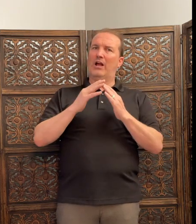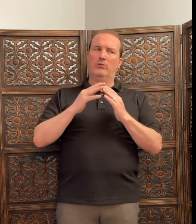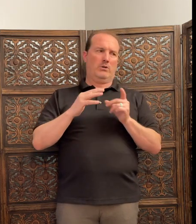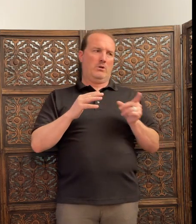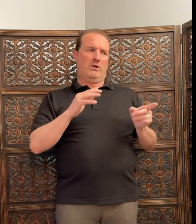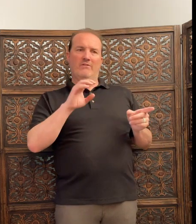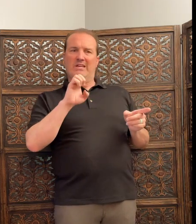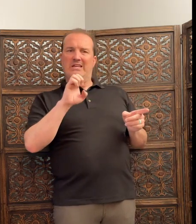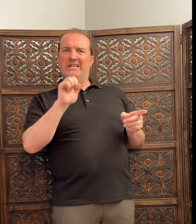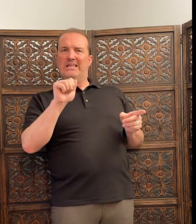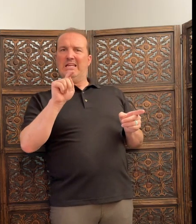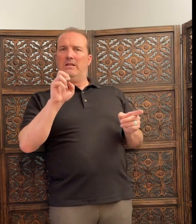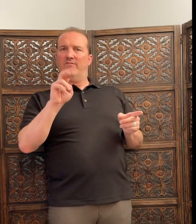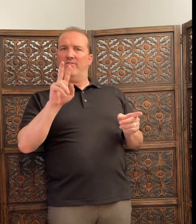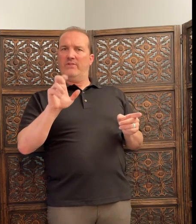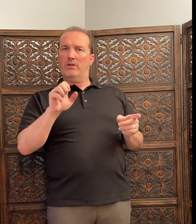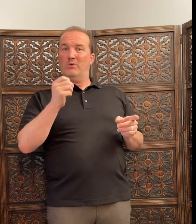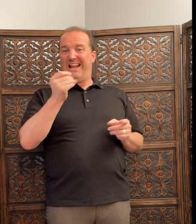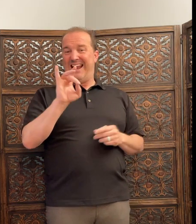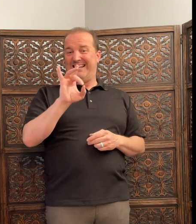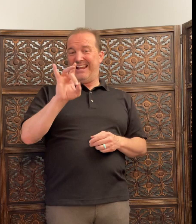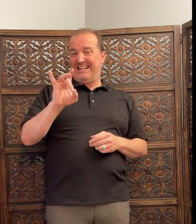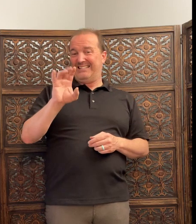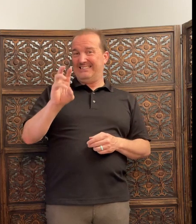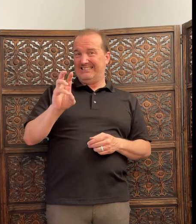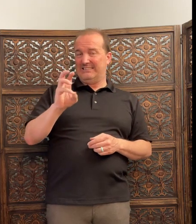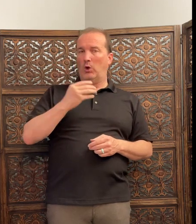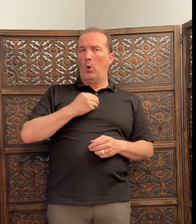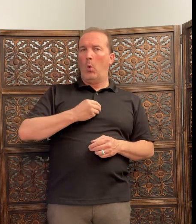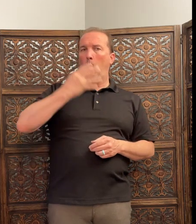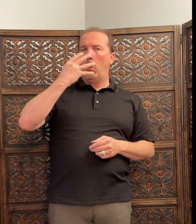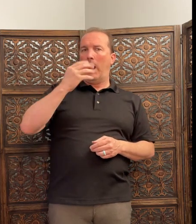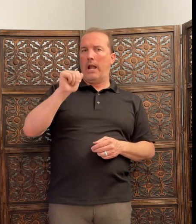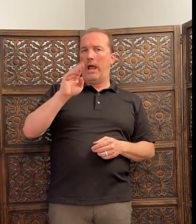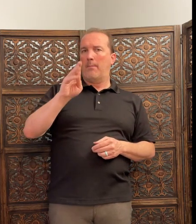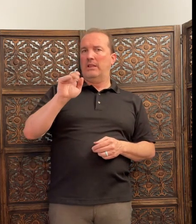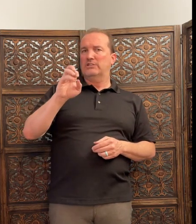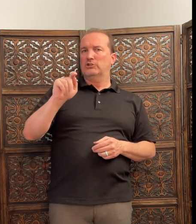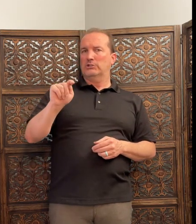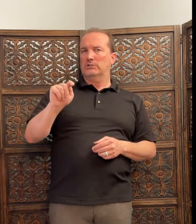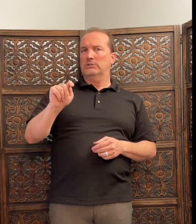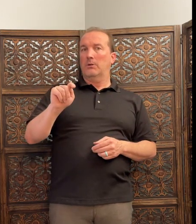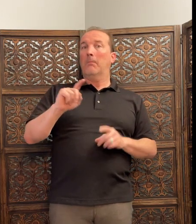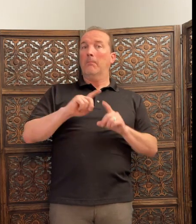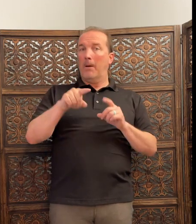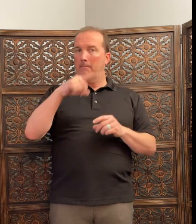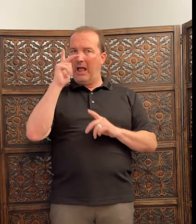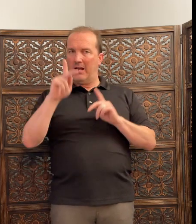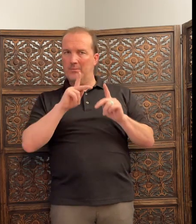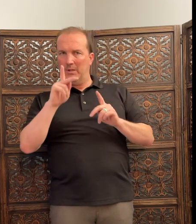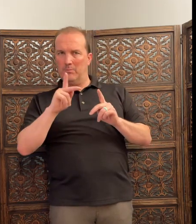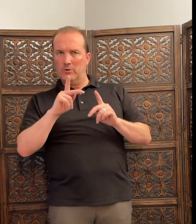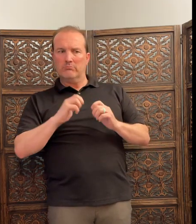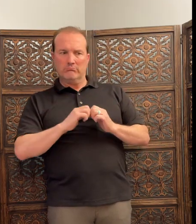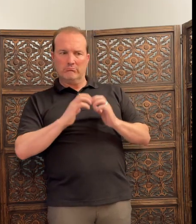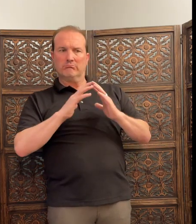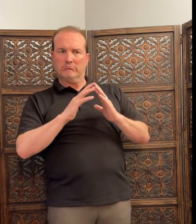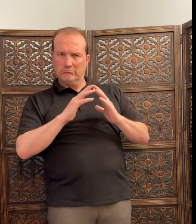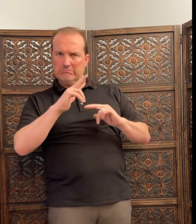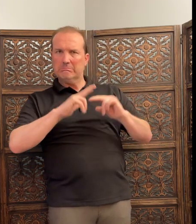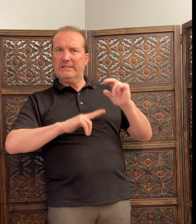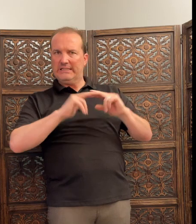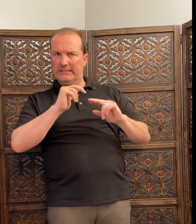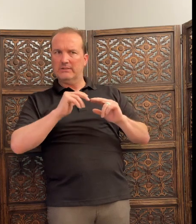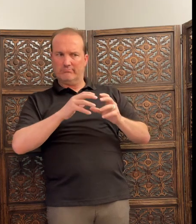that the township of Eatonville was established in 1886 by white abolitionists and chartered and built by Black